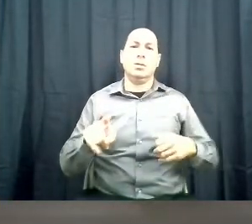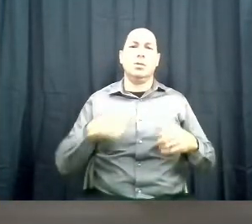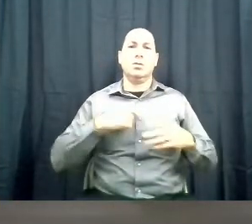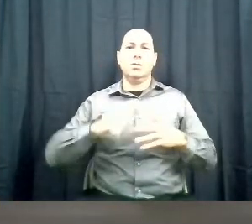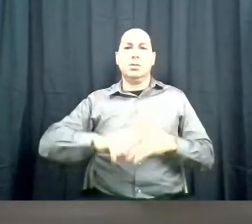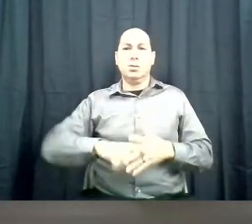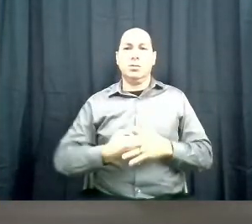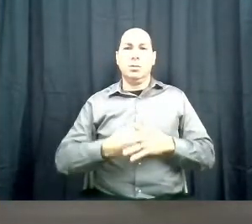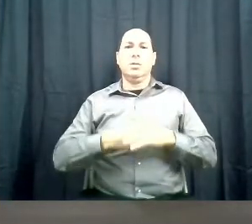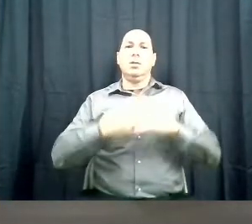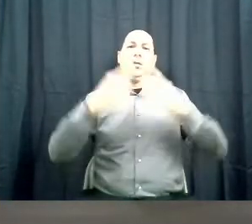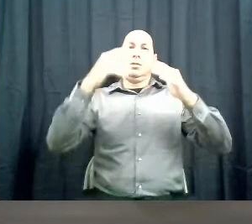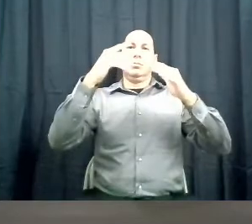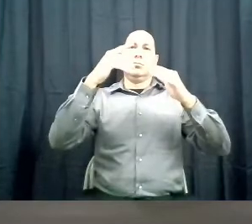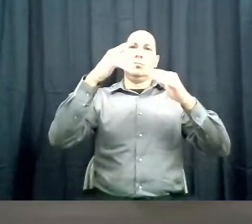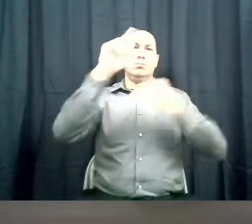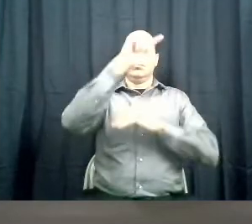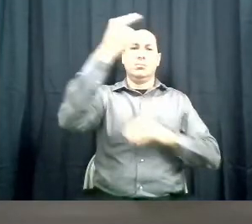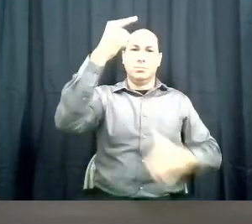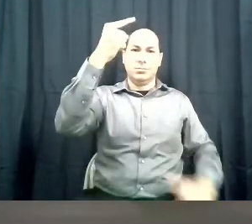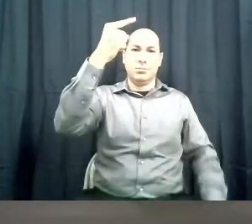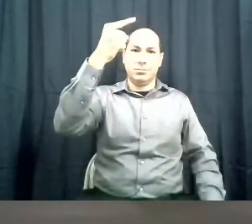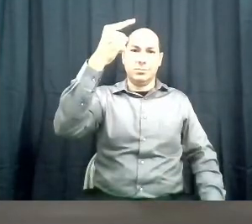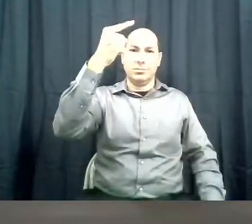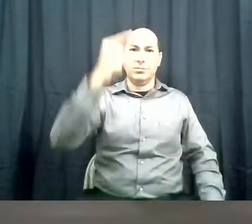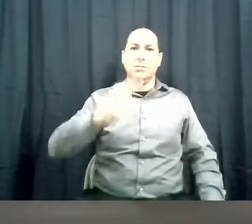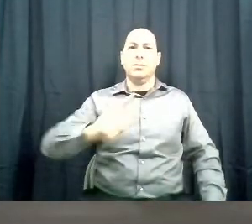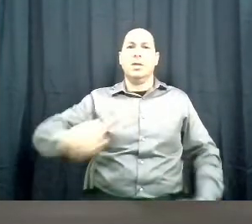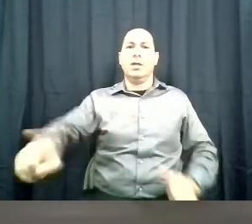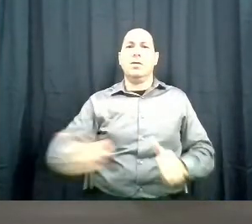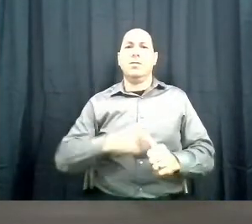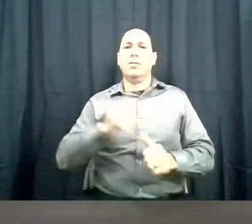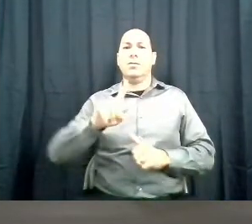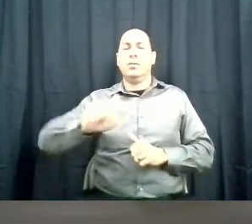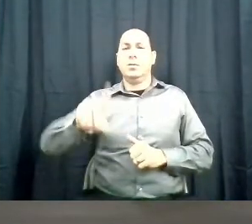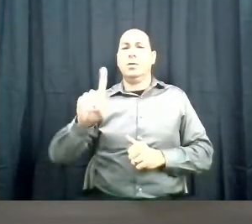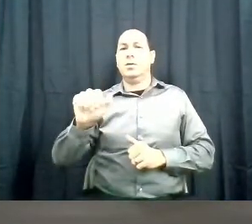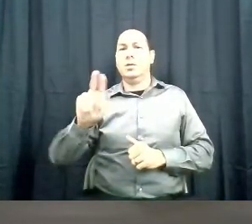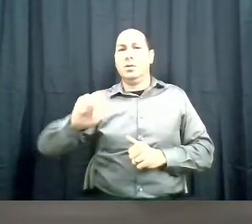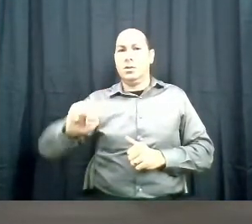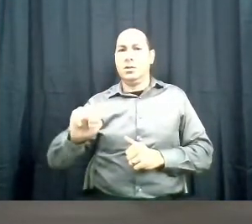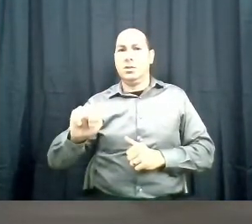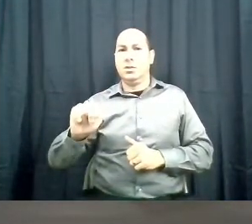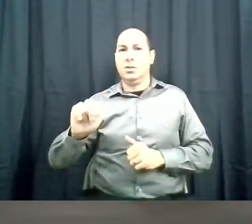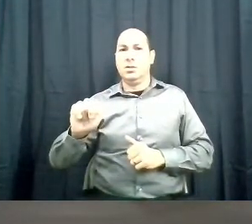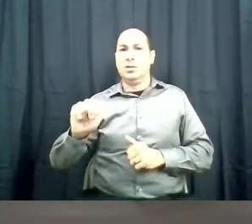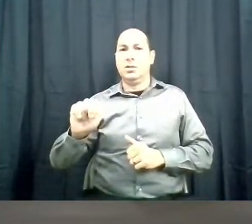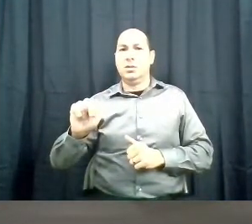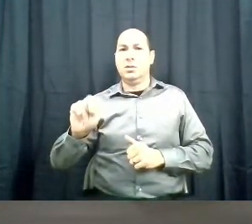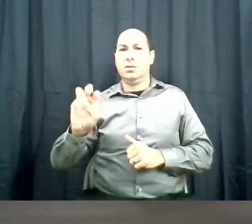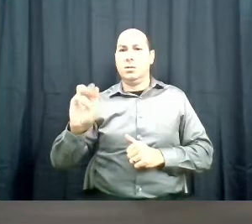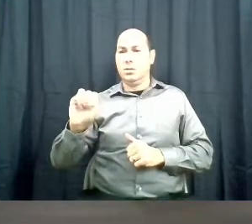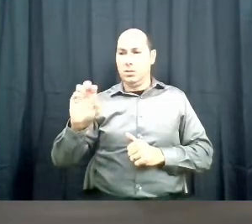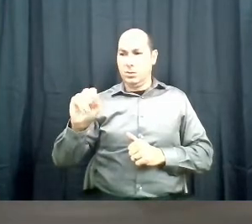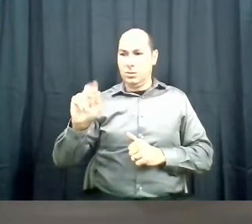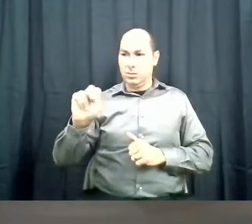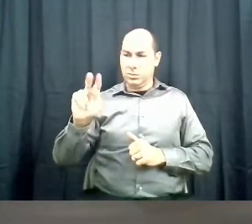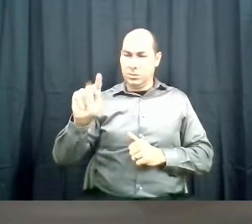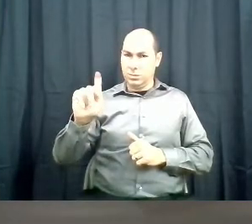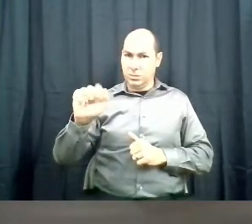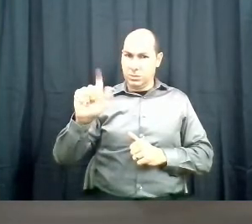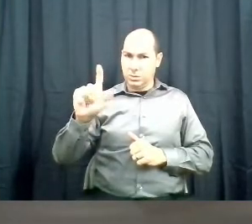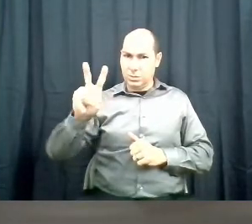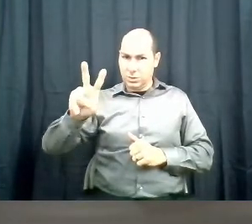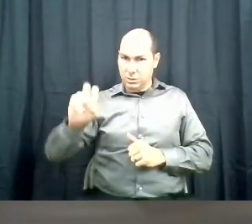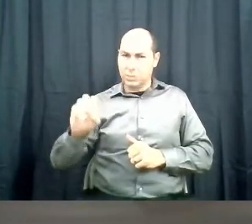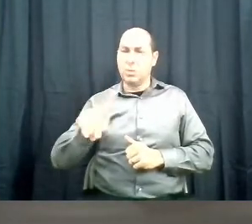top. The first question from Dan N. Bigman Montalvo. The question: